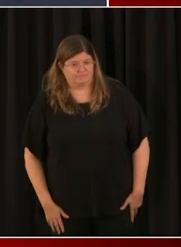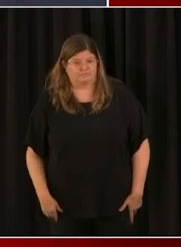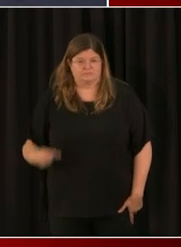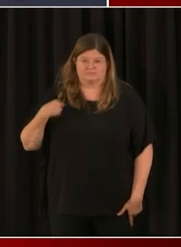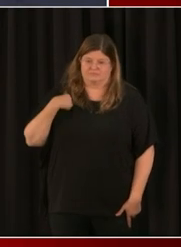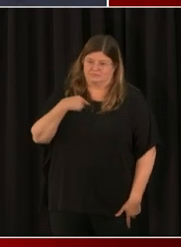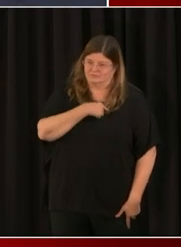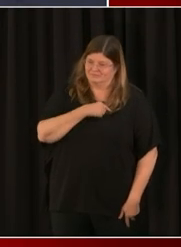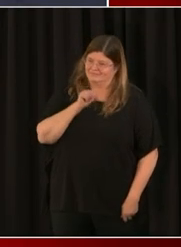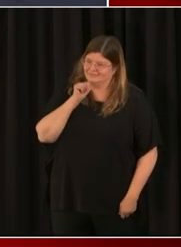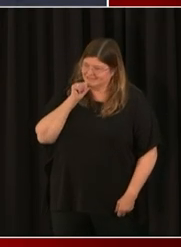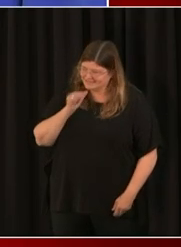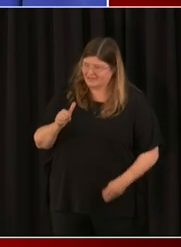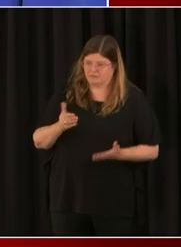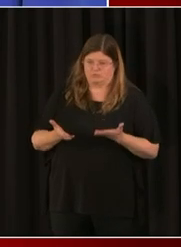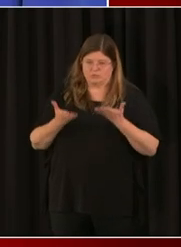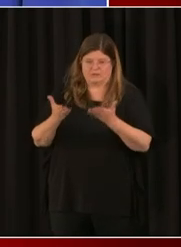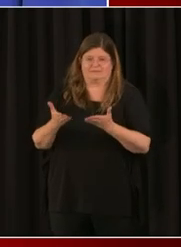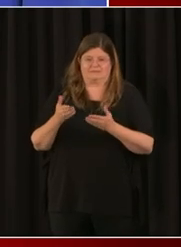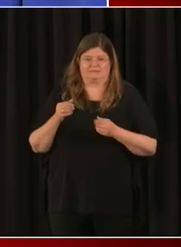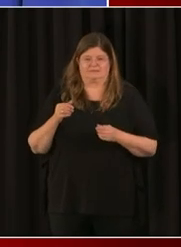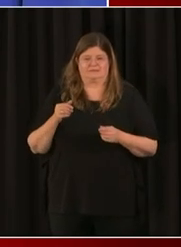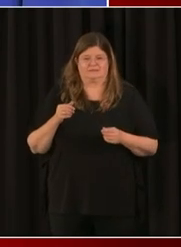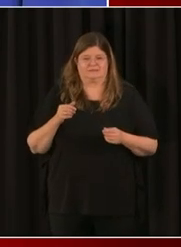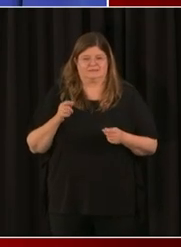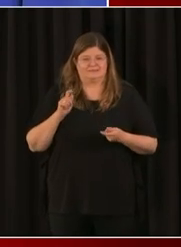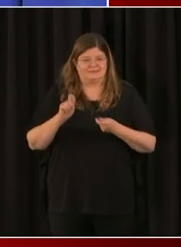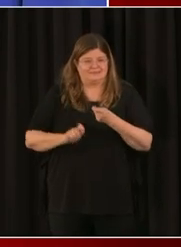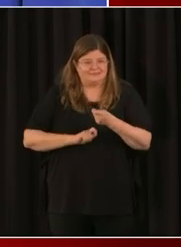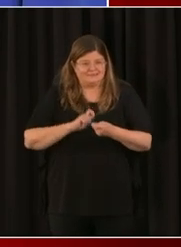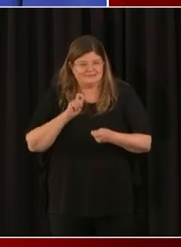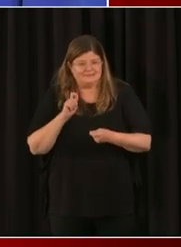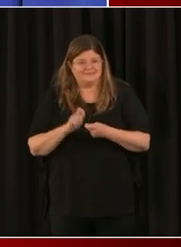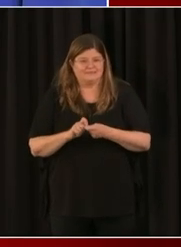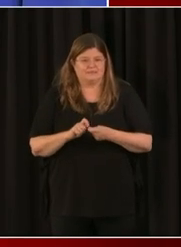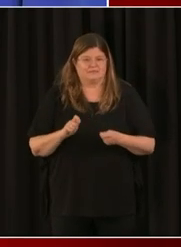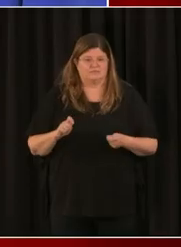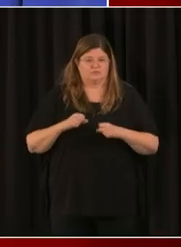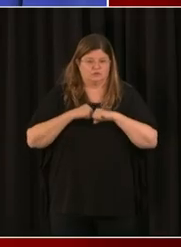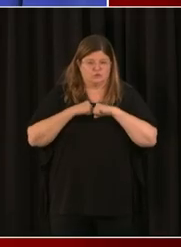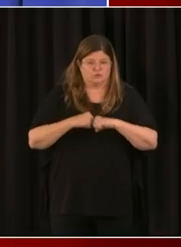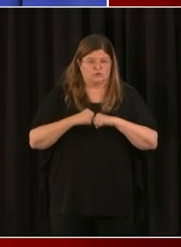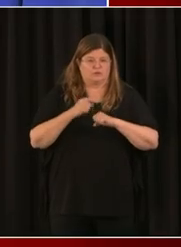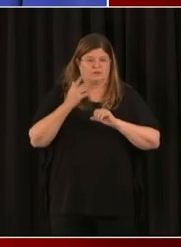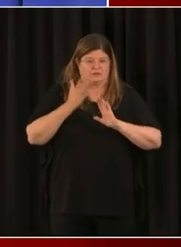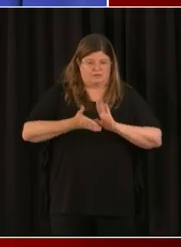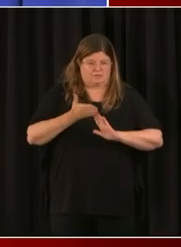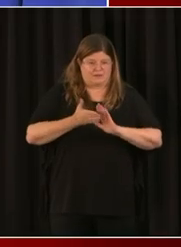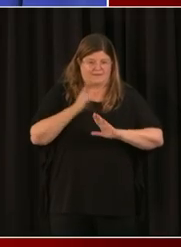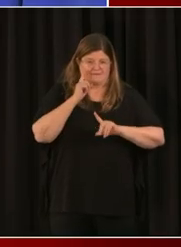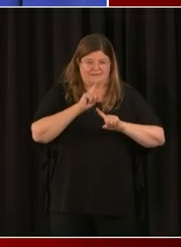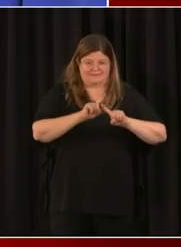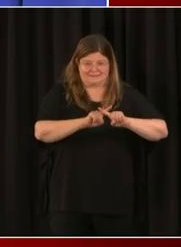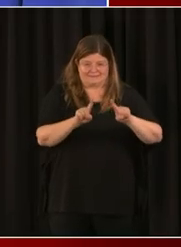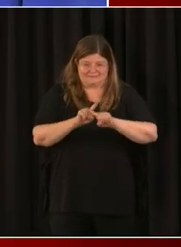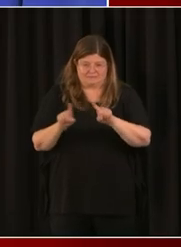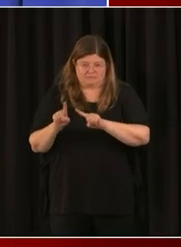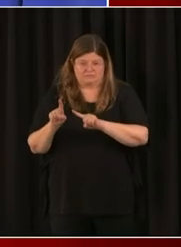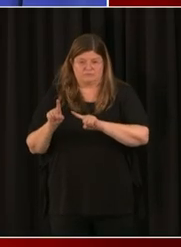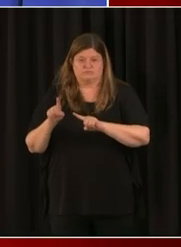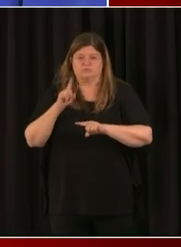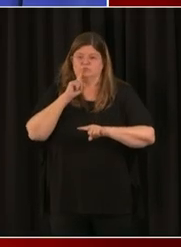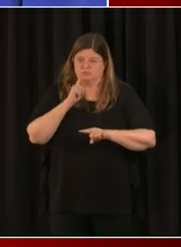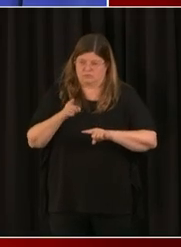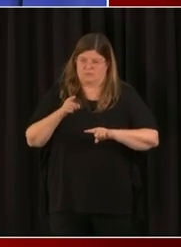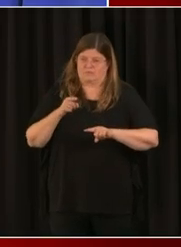not really provide details about the specifics of security operations for our dignitaries in our city, but we are